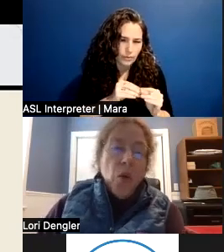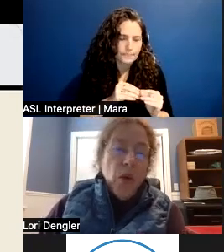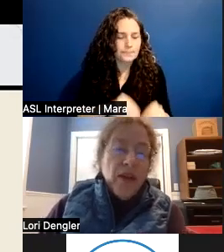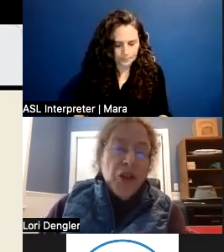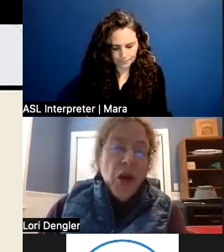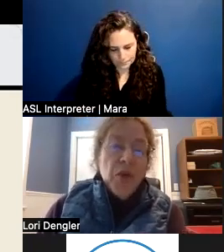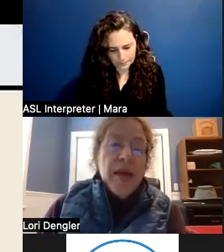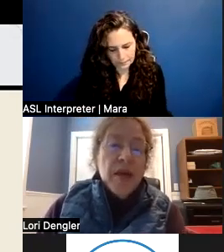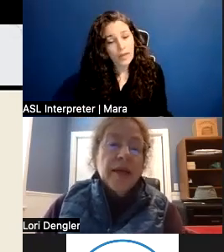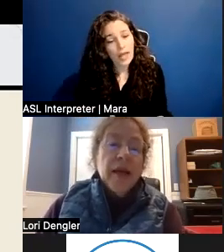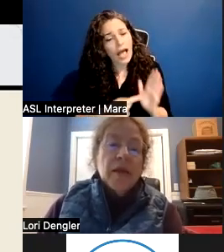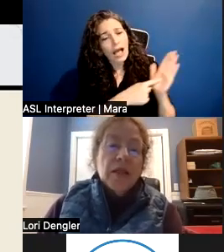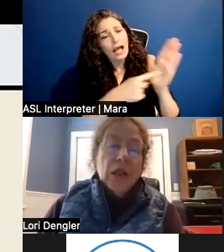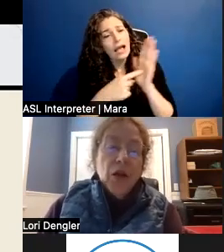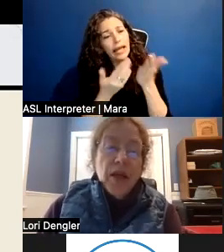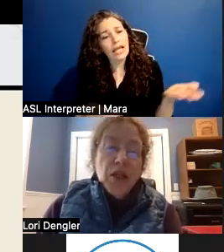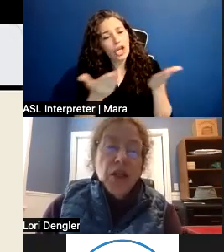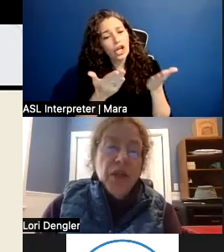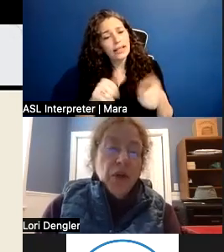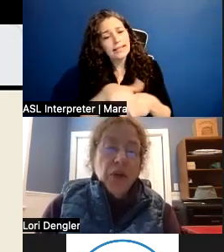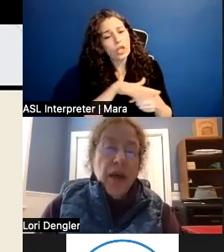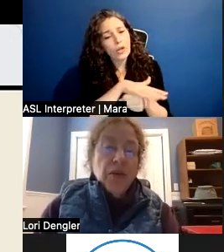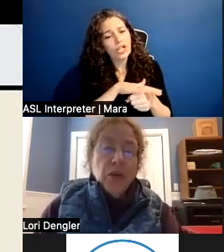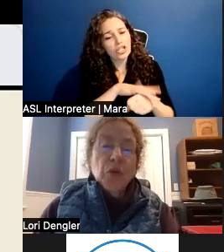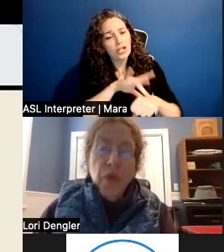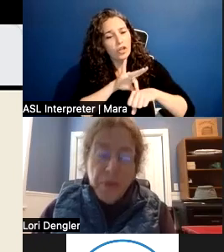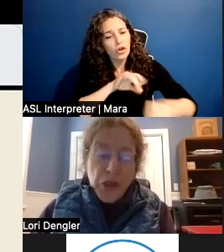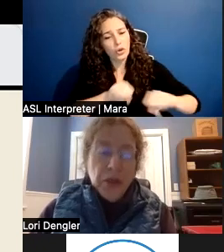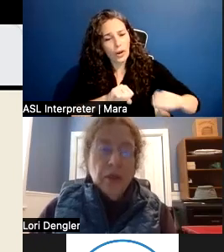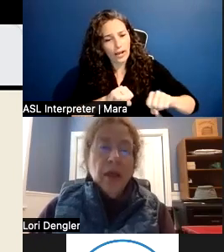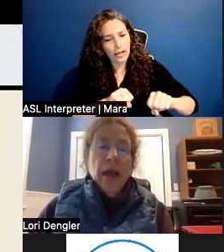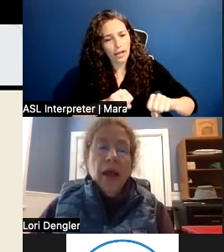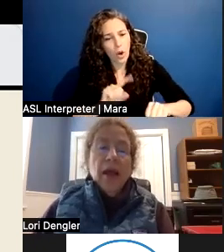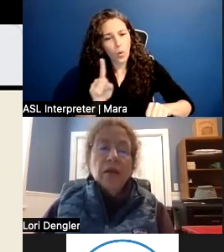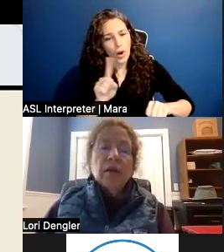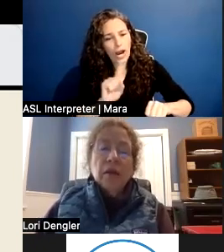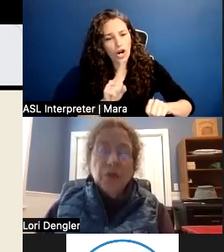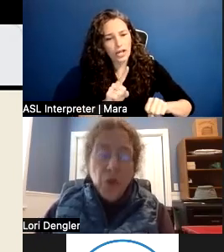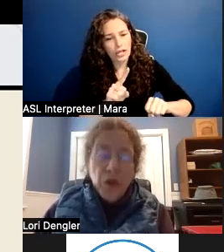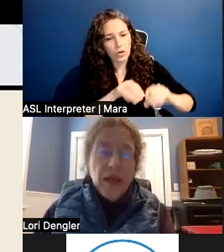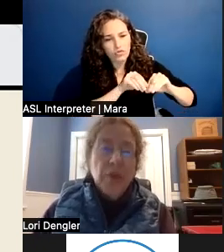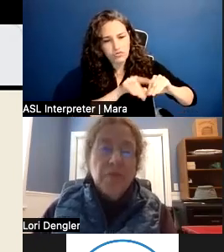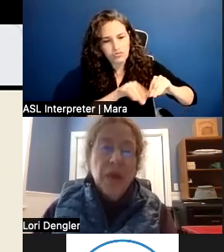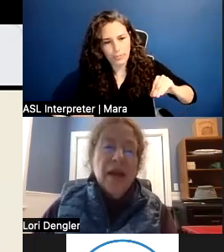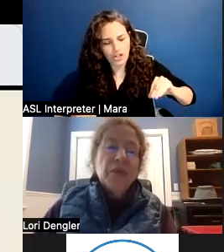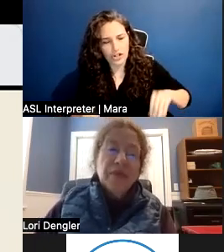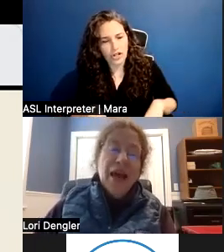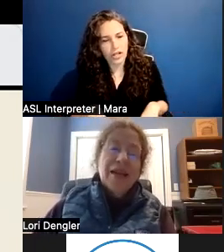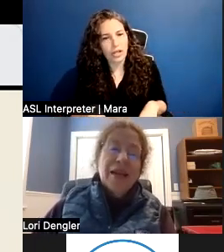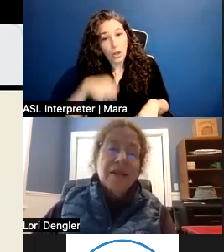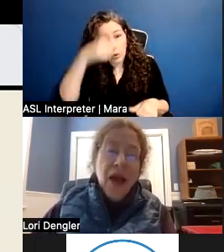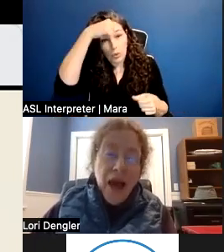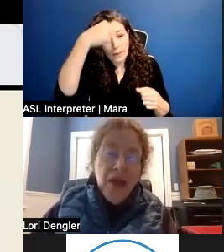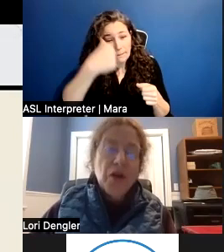So what I've shown here again is the location of the earthquake, the rupture, and of course, keep in mind that